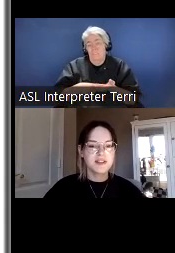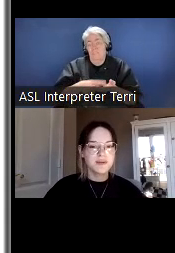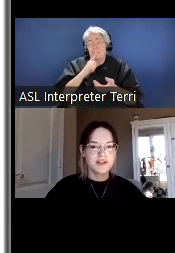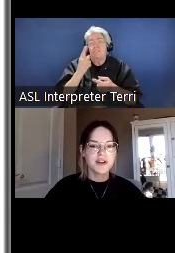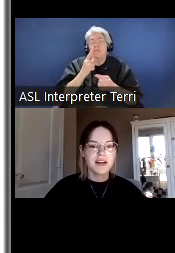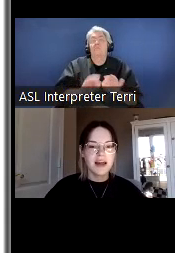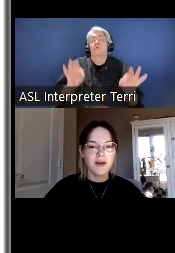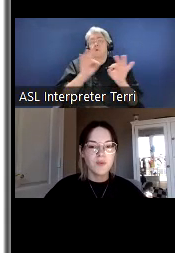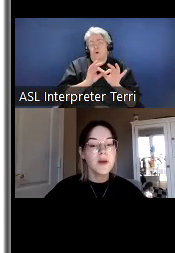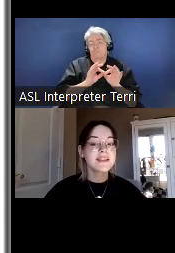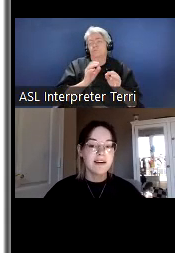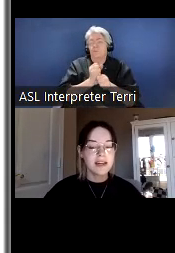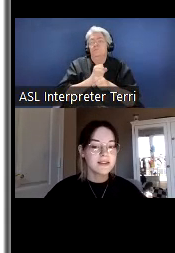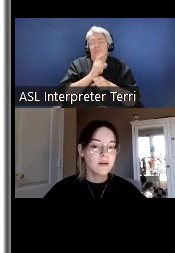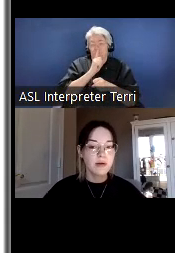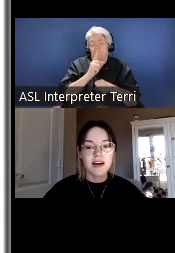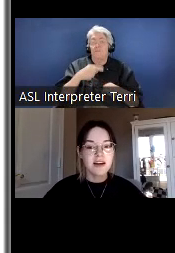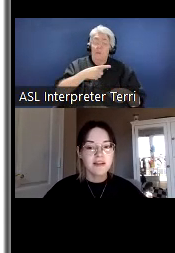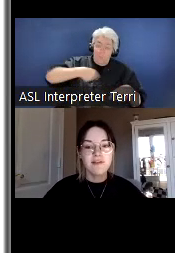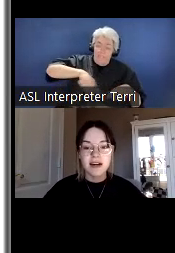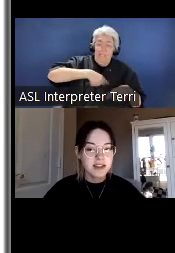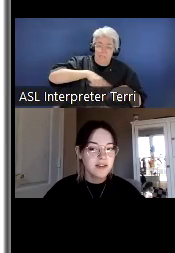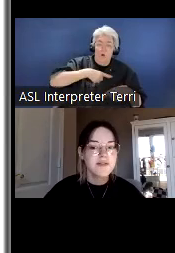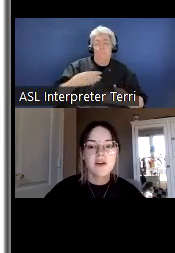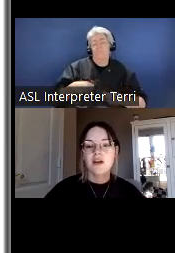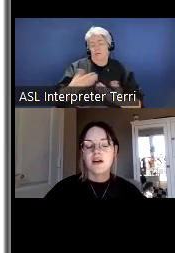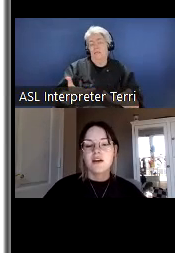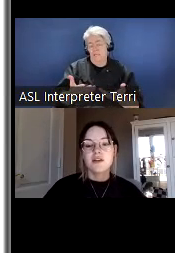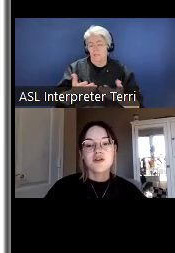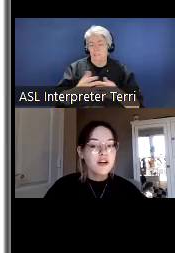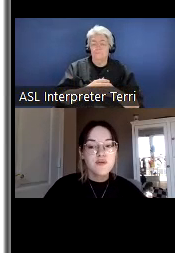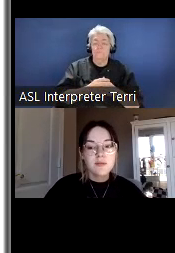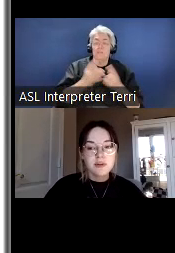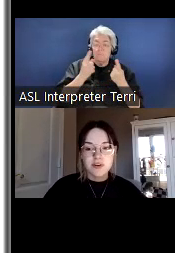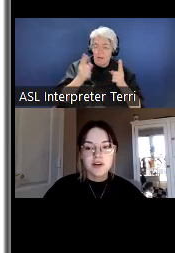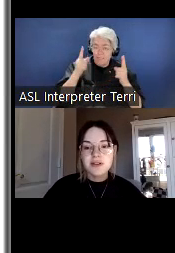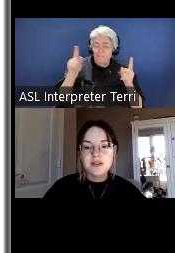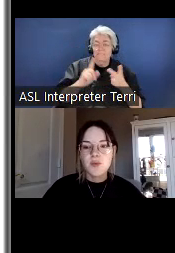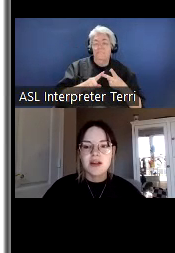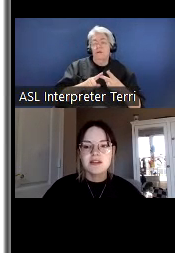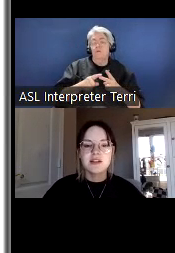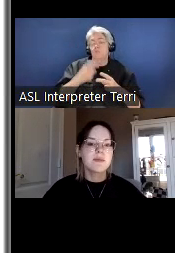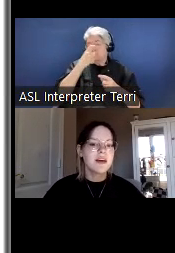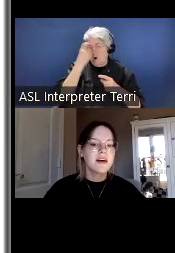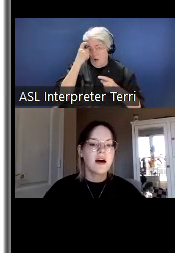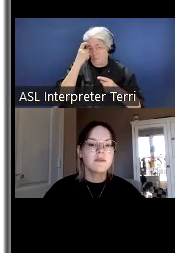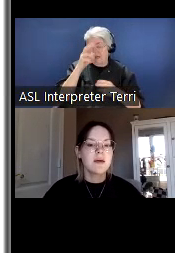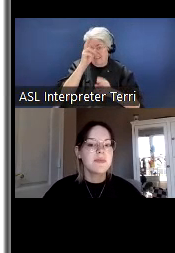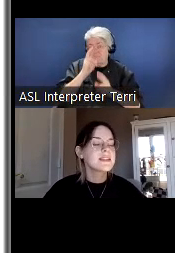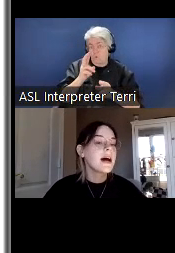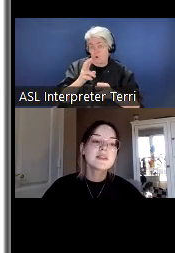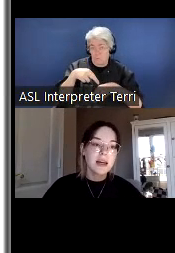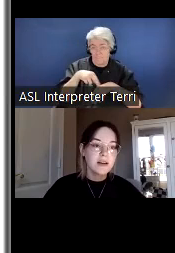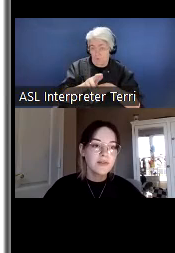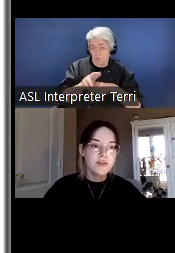really important to ensuring that we as advocates are providing effective trauma-informed referrals when there's something that comes